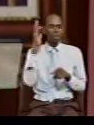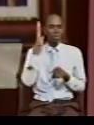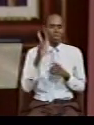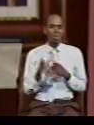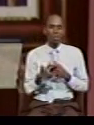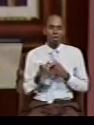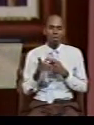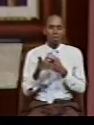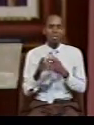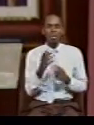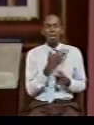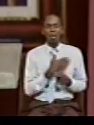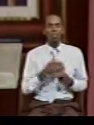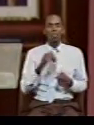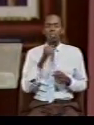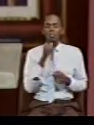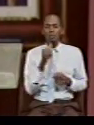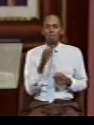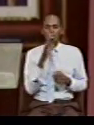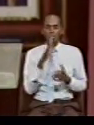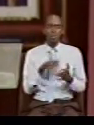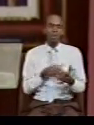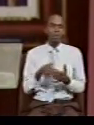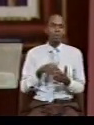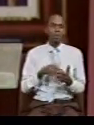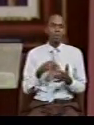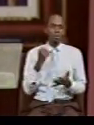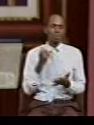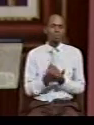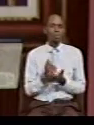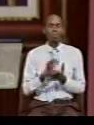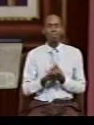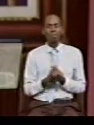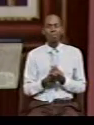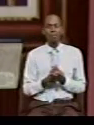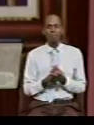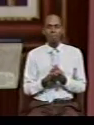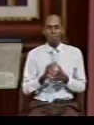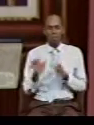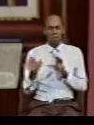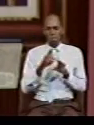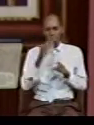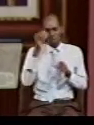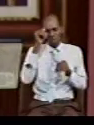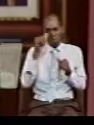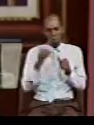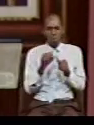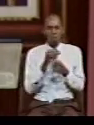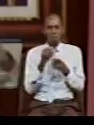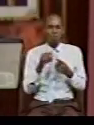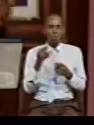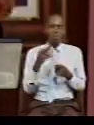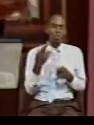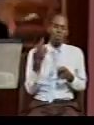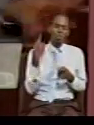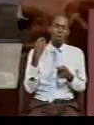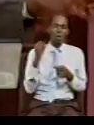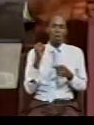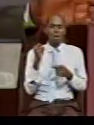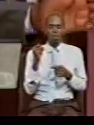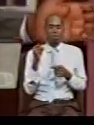and not be weary. Do you remember when you were at school and